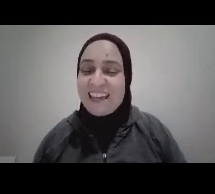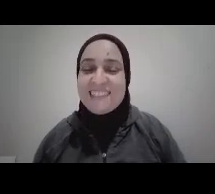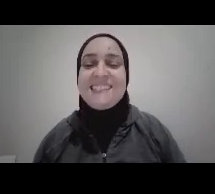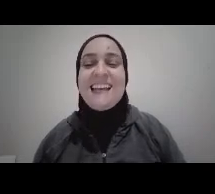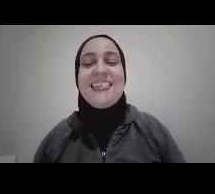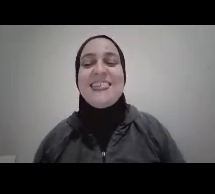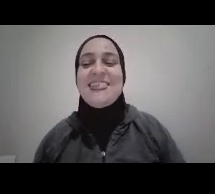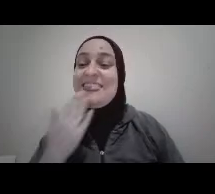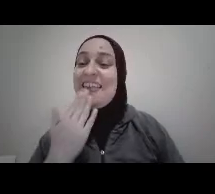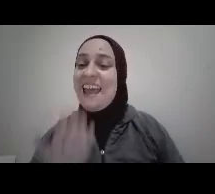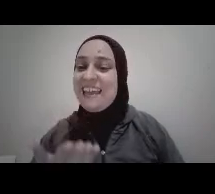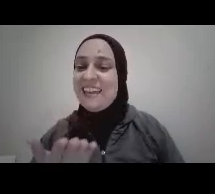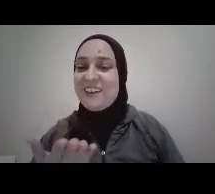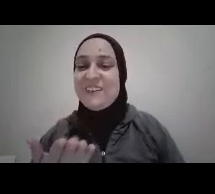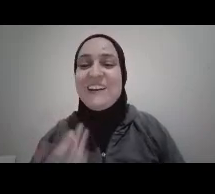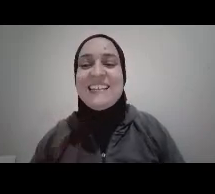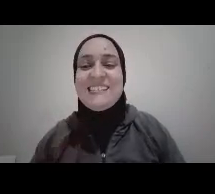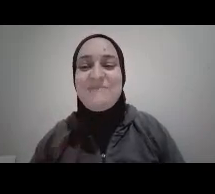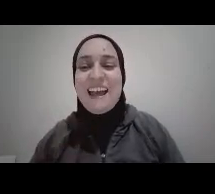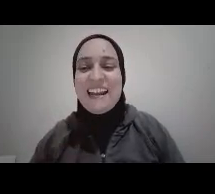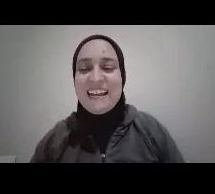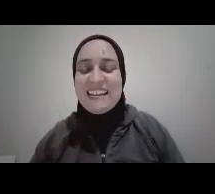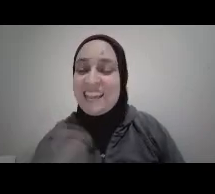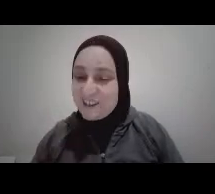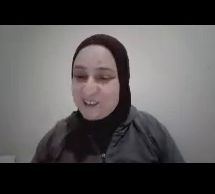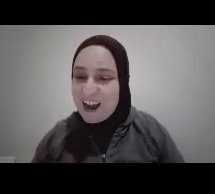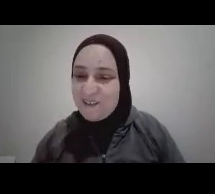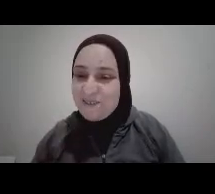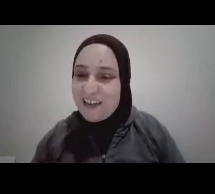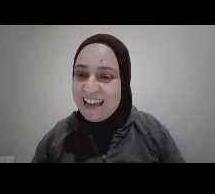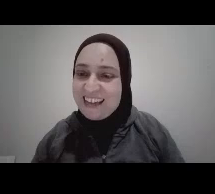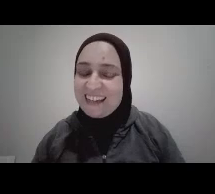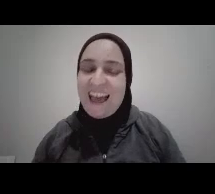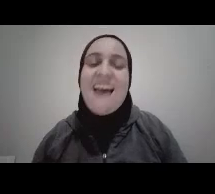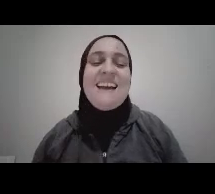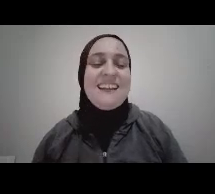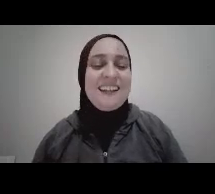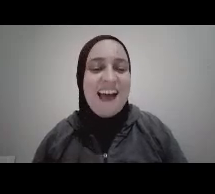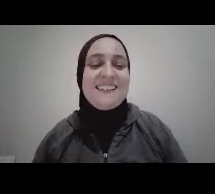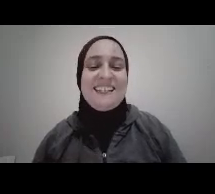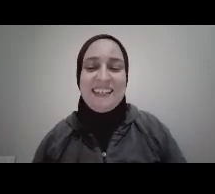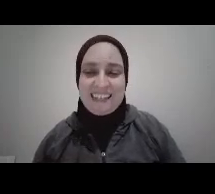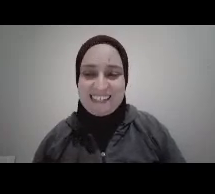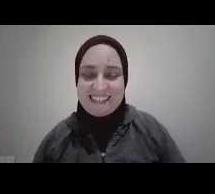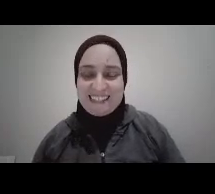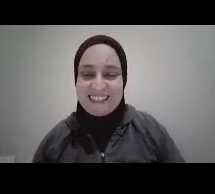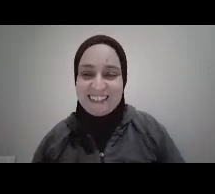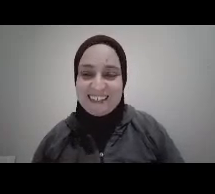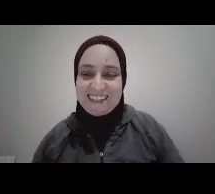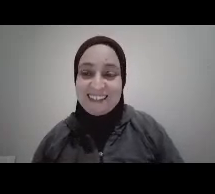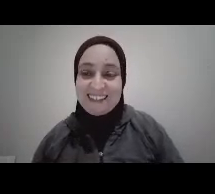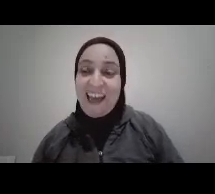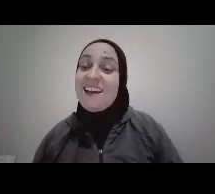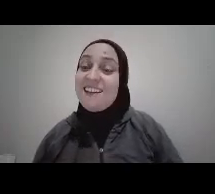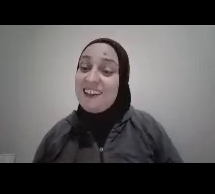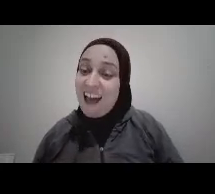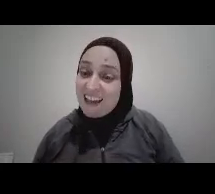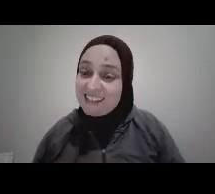Gracias means thank you in Spanish. Can you try it with me? Gracias.